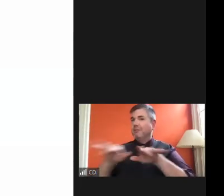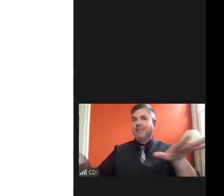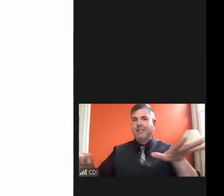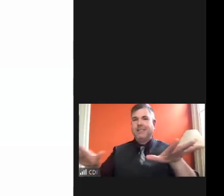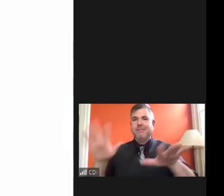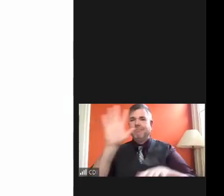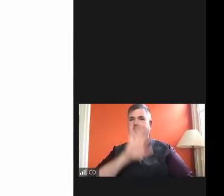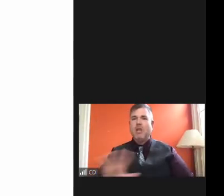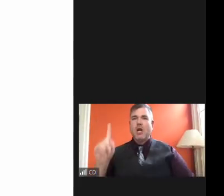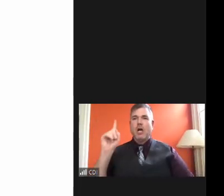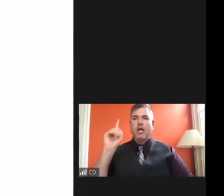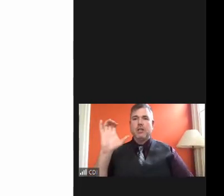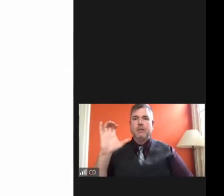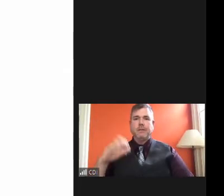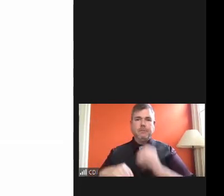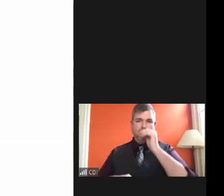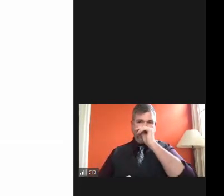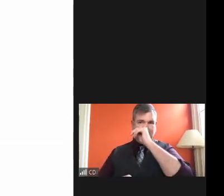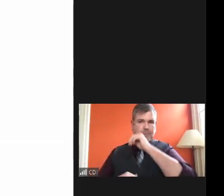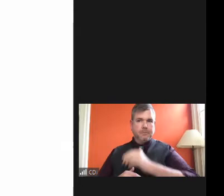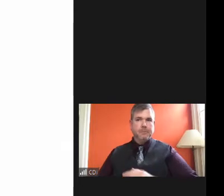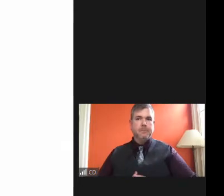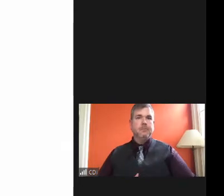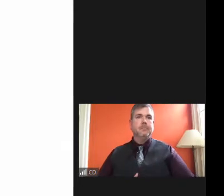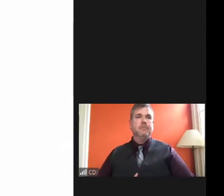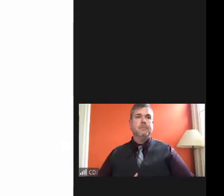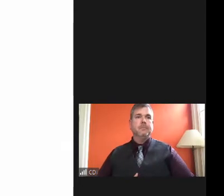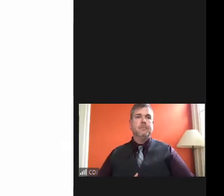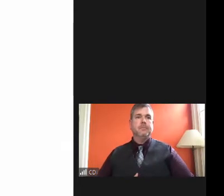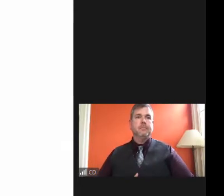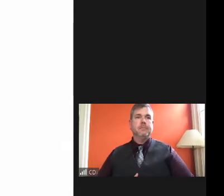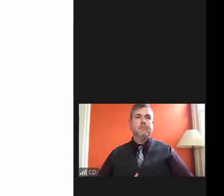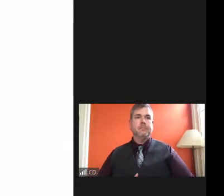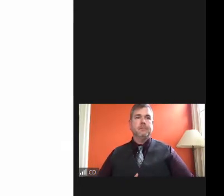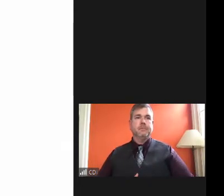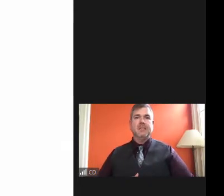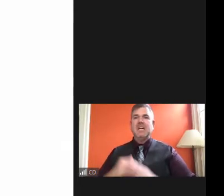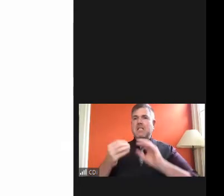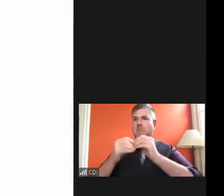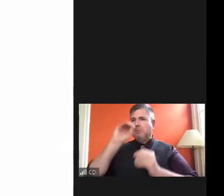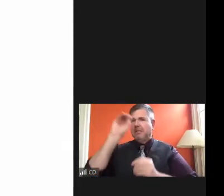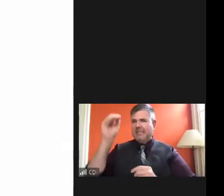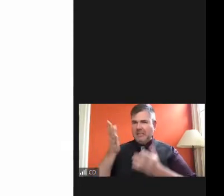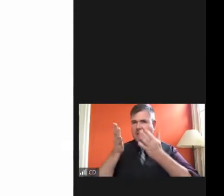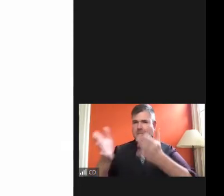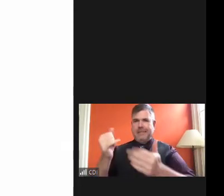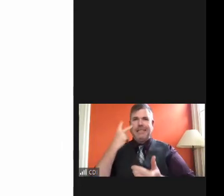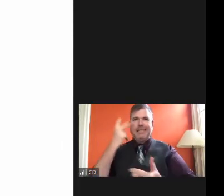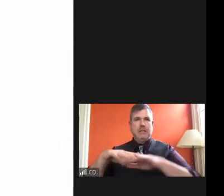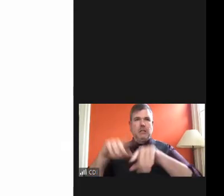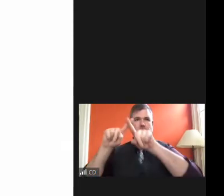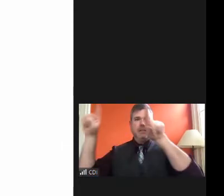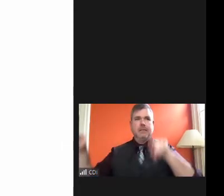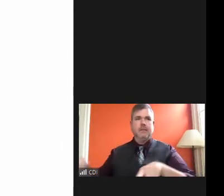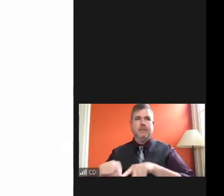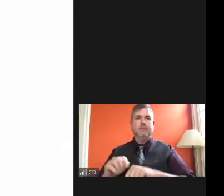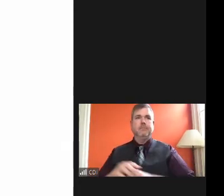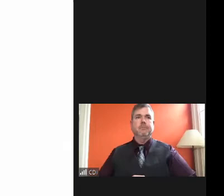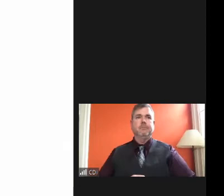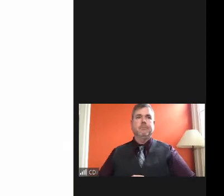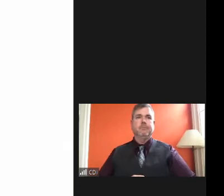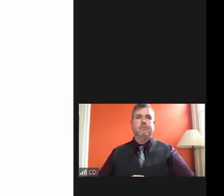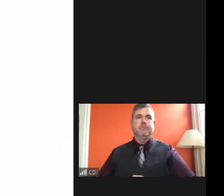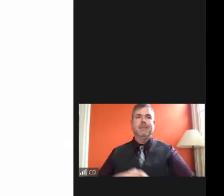with a positivity of greater than 8%. We have a case rate of greater than 100, and our percent positivity is almost 8%. It's about 7%.